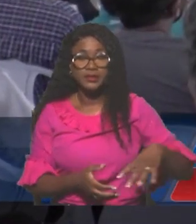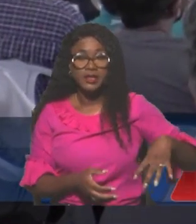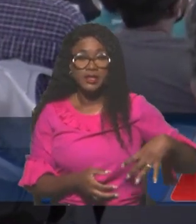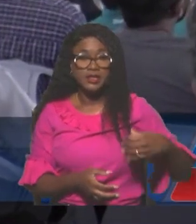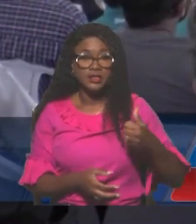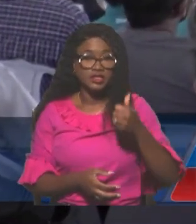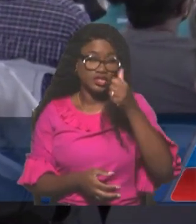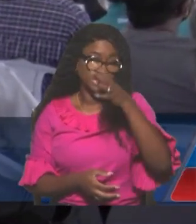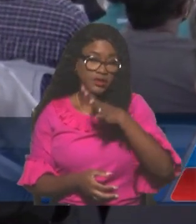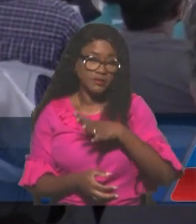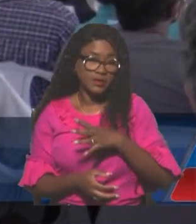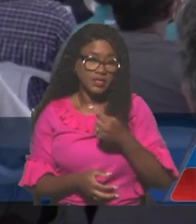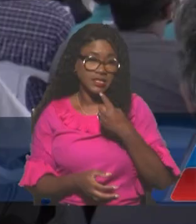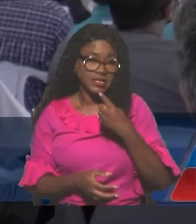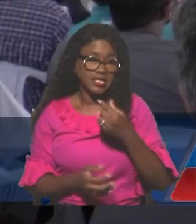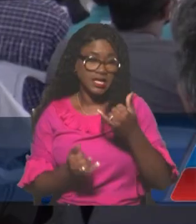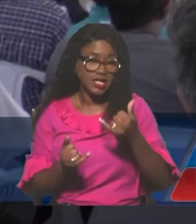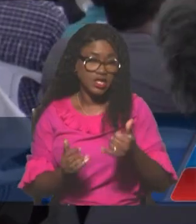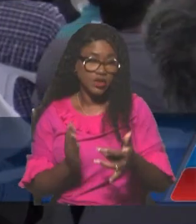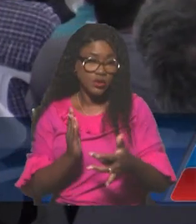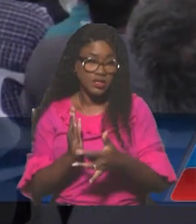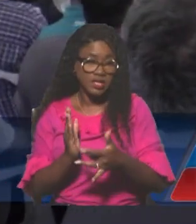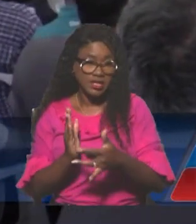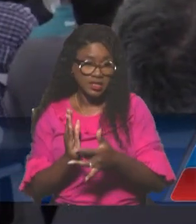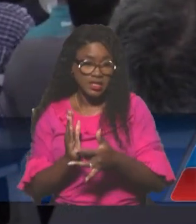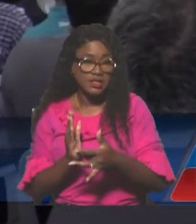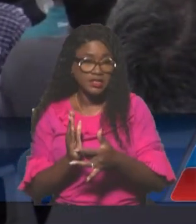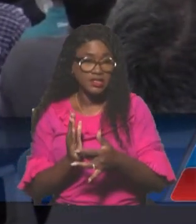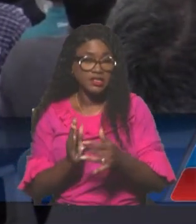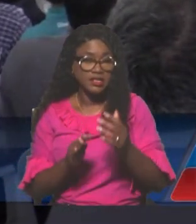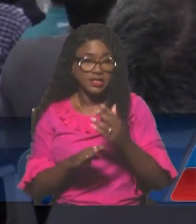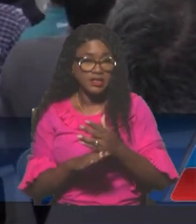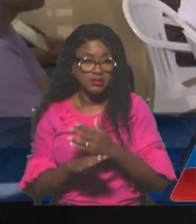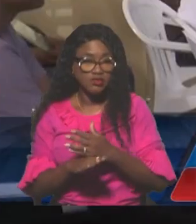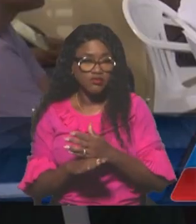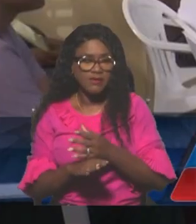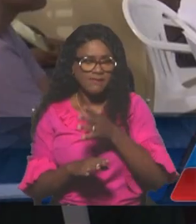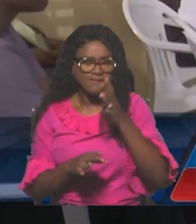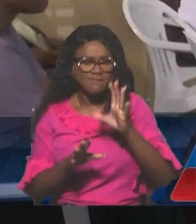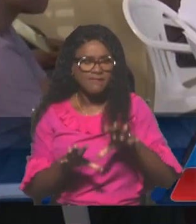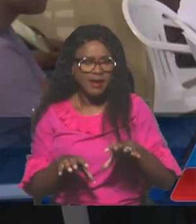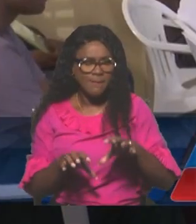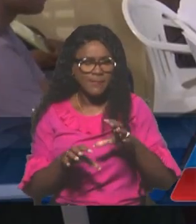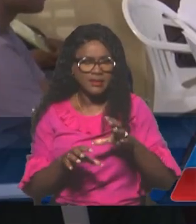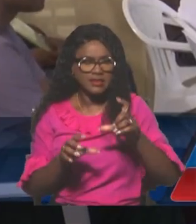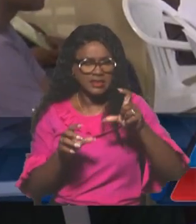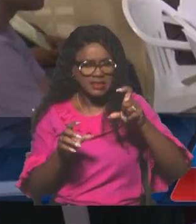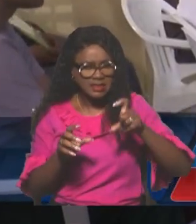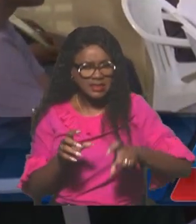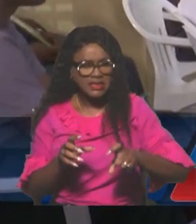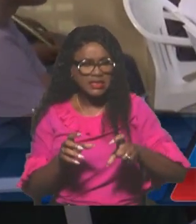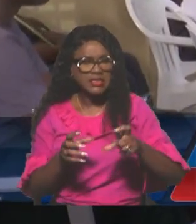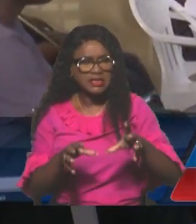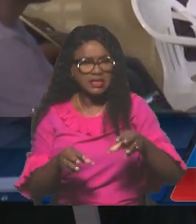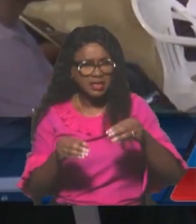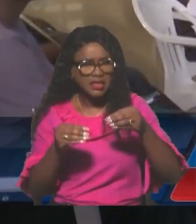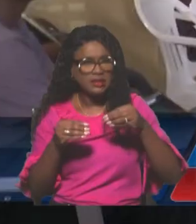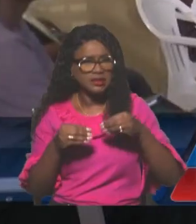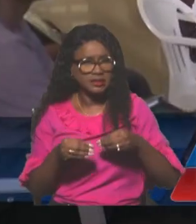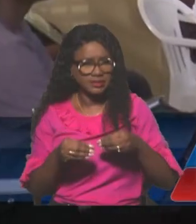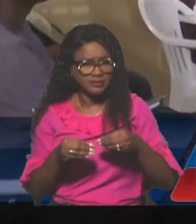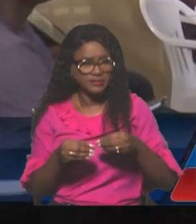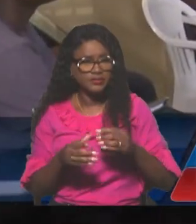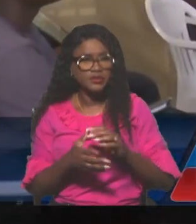Michael, emphasized that the current technological advancement should be grasped by farmers, all in effort to drive higher production levels